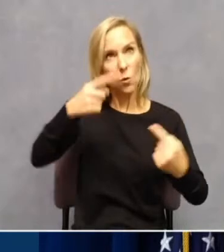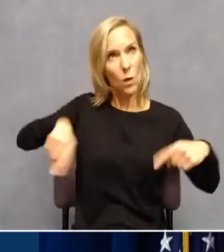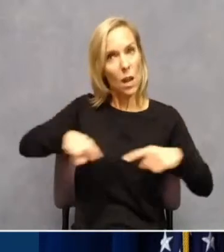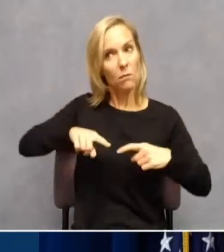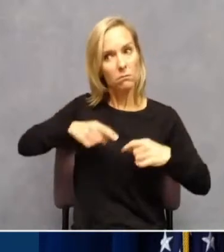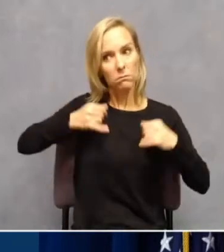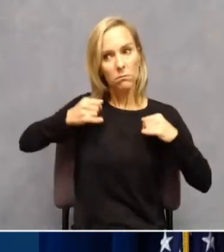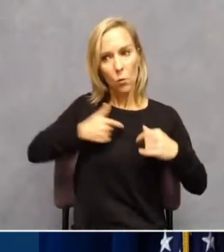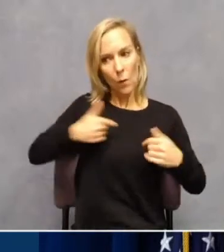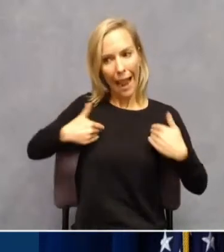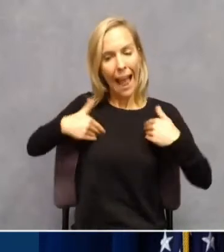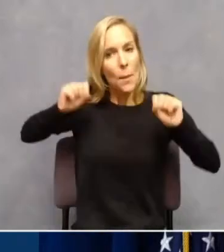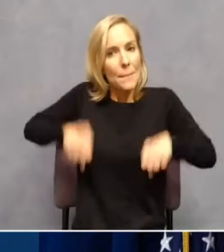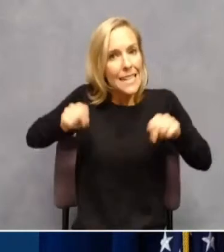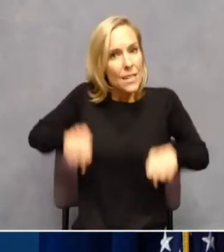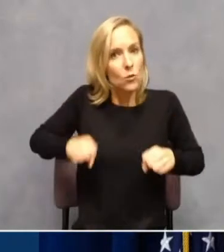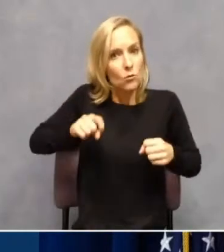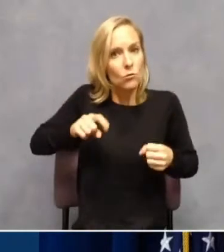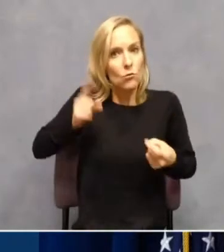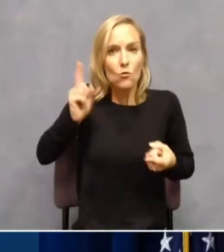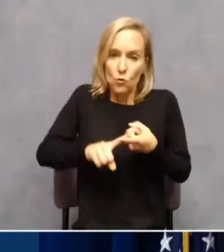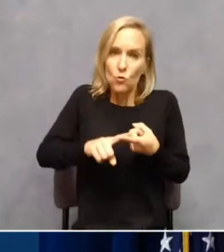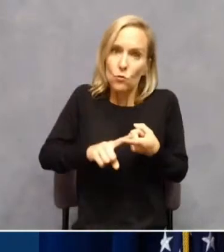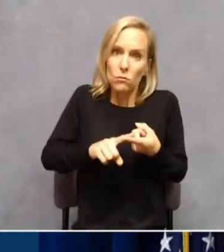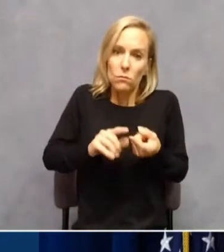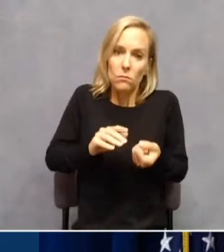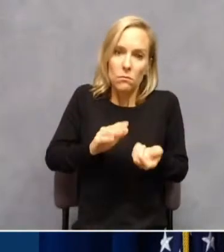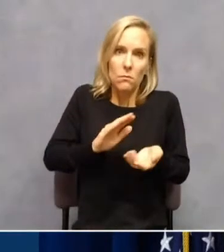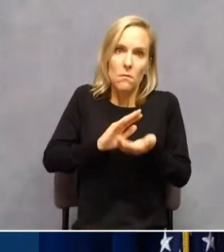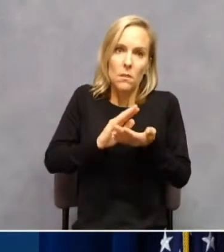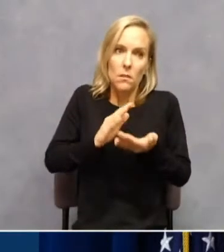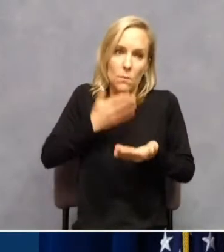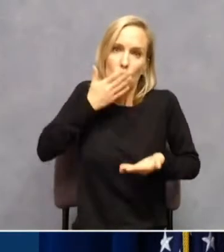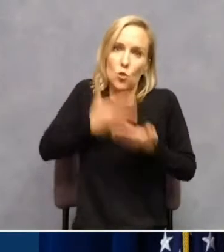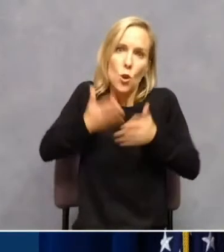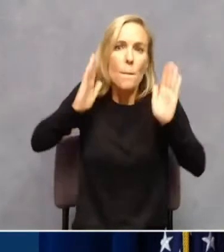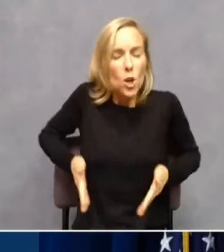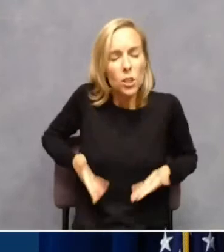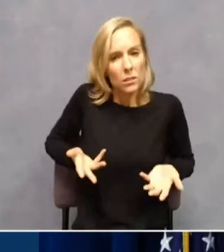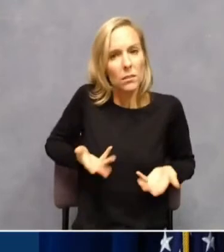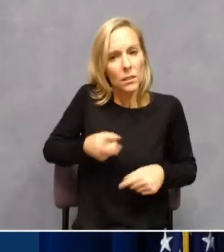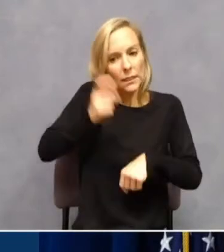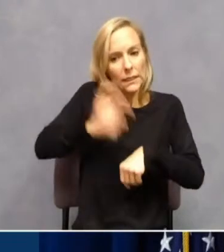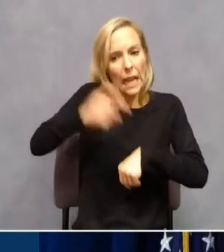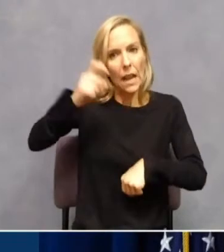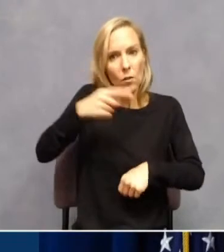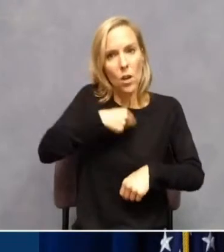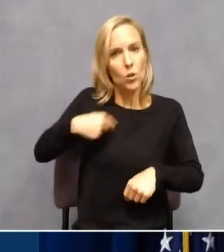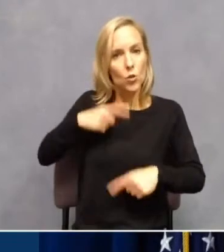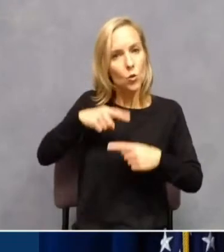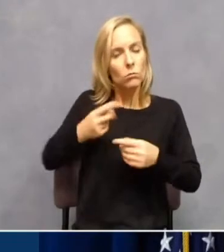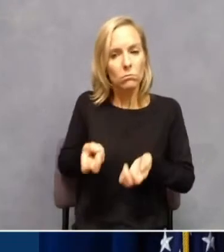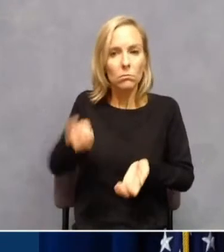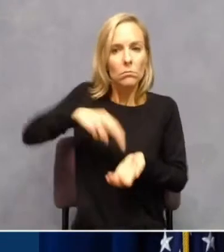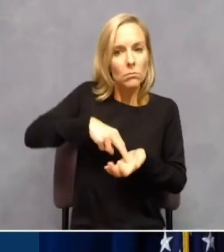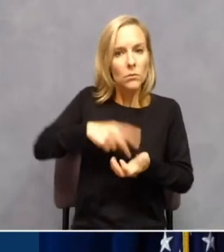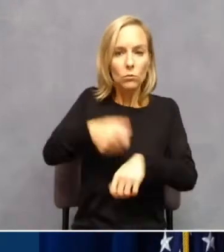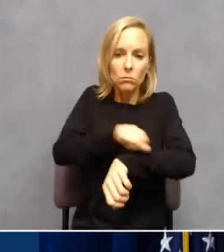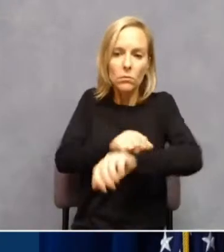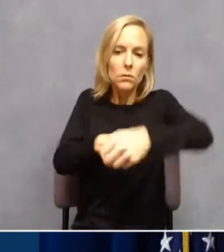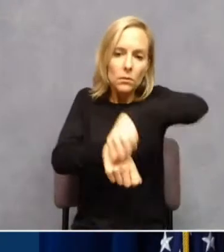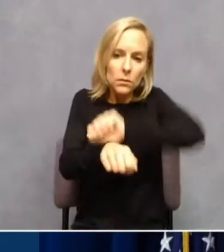potential to be a really good person. So it's time for us to step up and make sure that we are